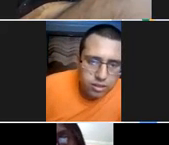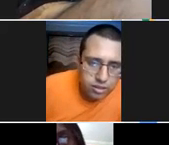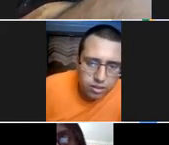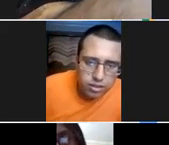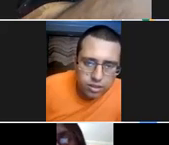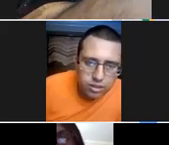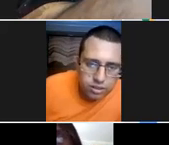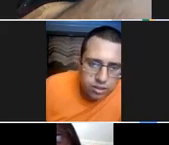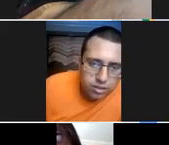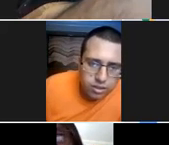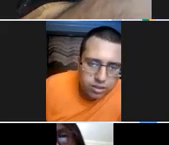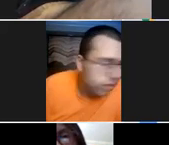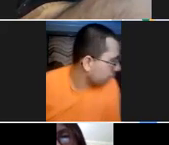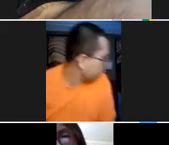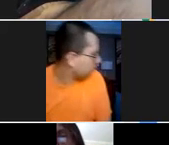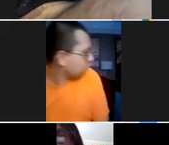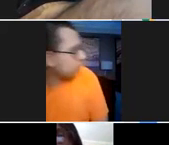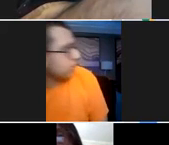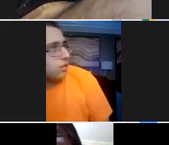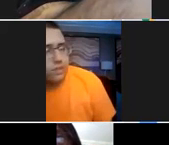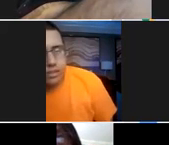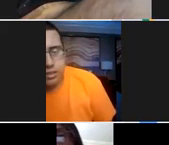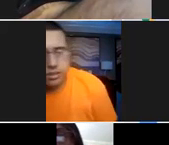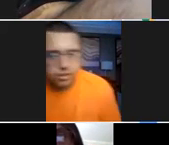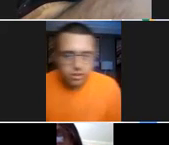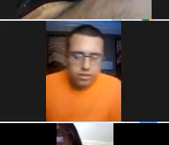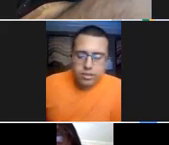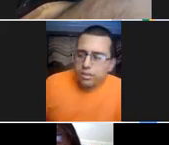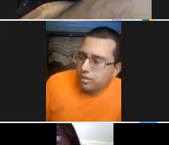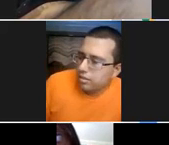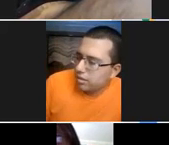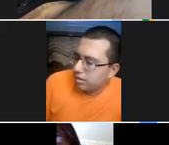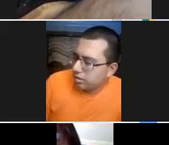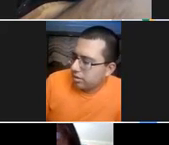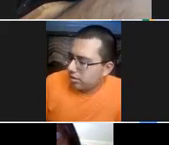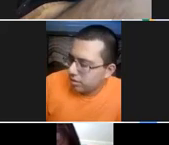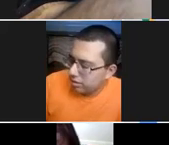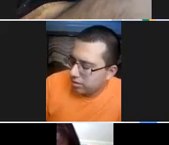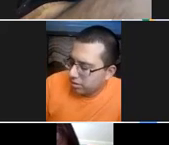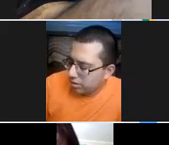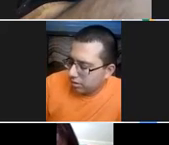where you stop walking to